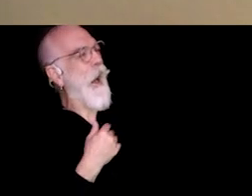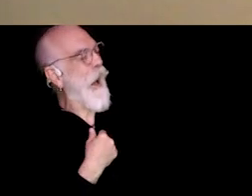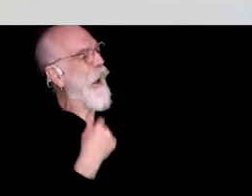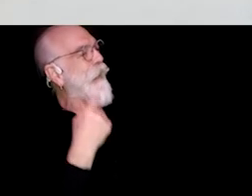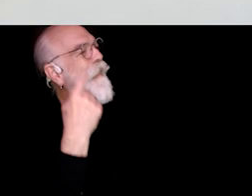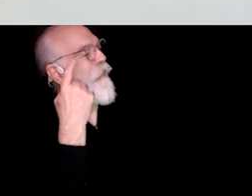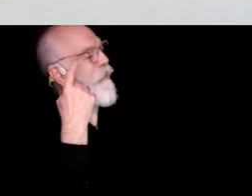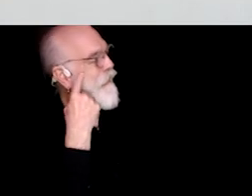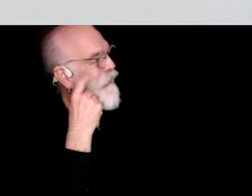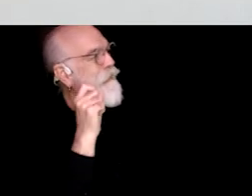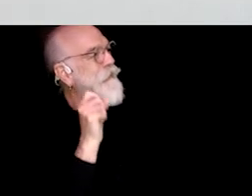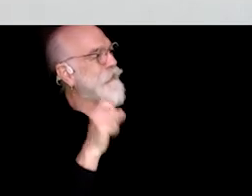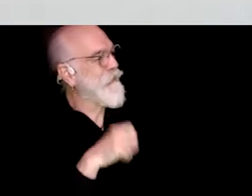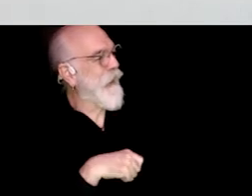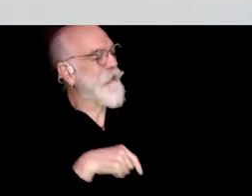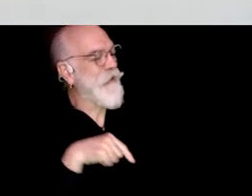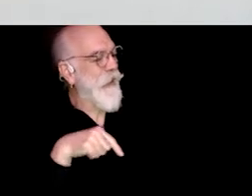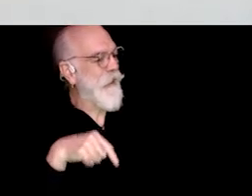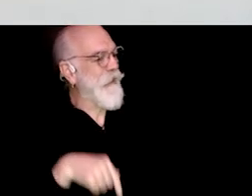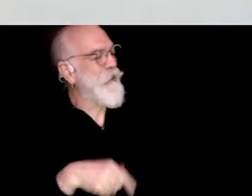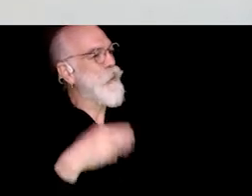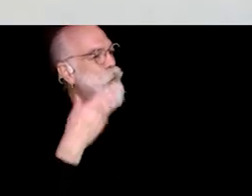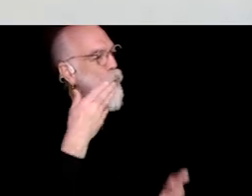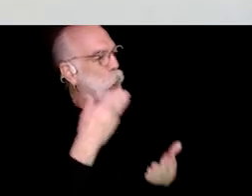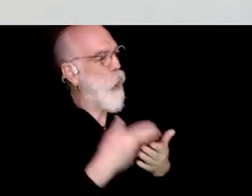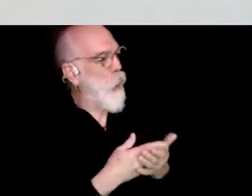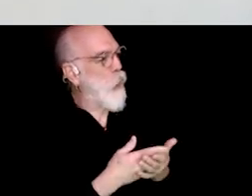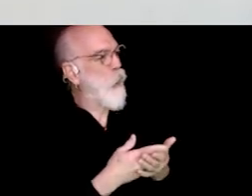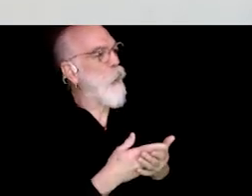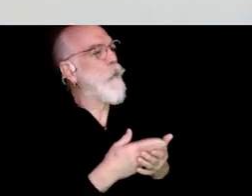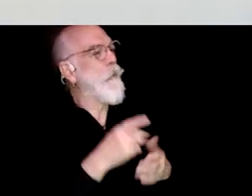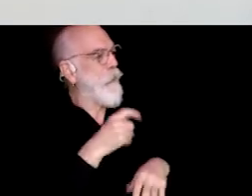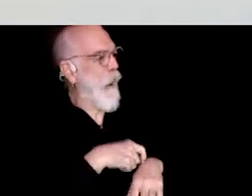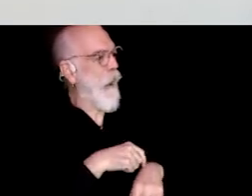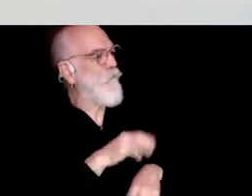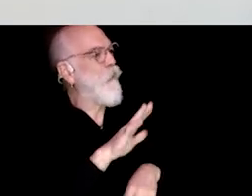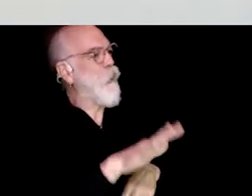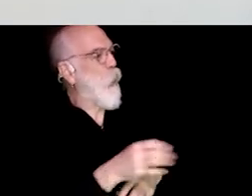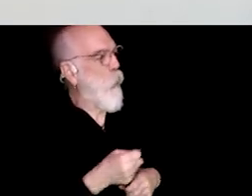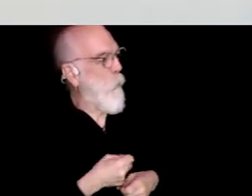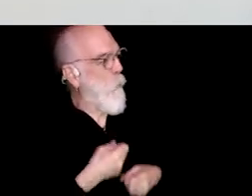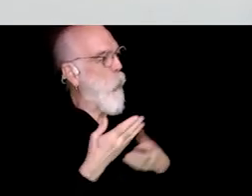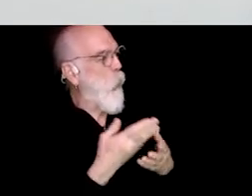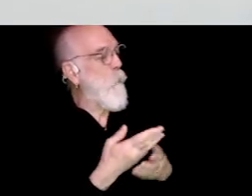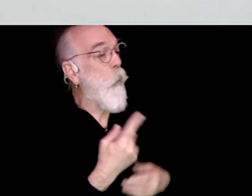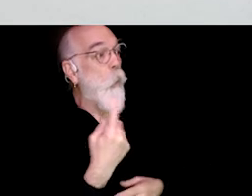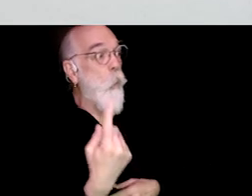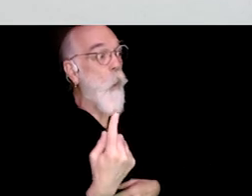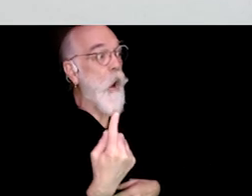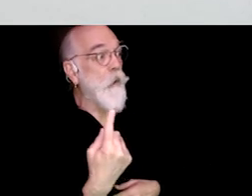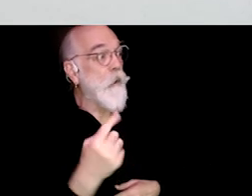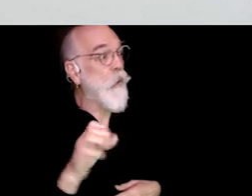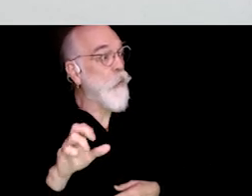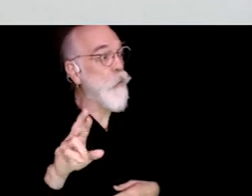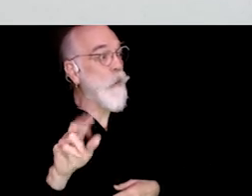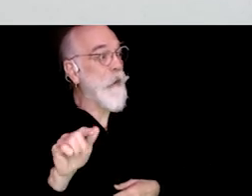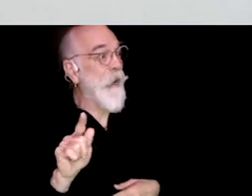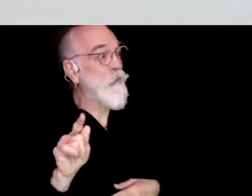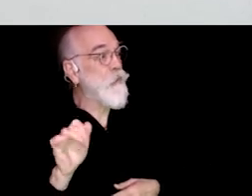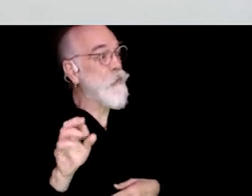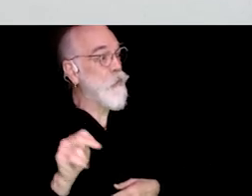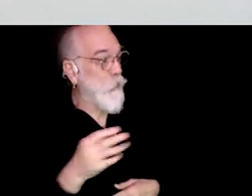I think that this is a good segue to your poem. Will you read your poem, One